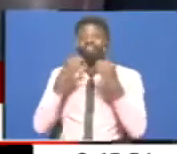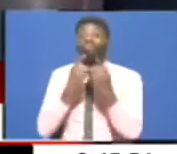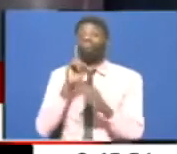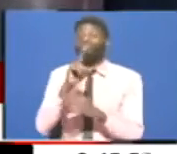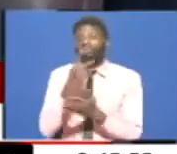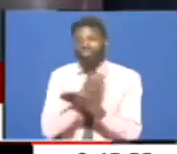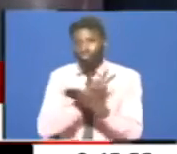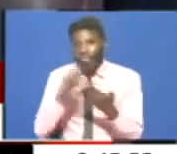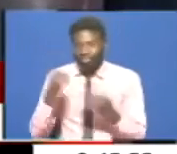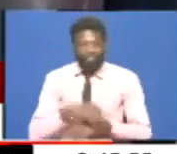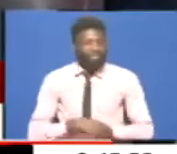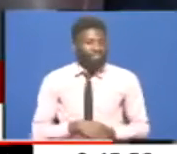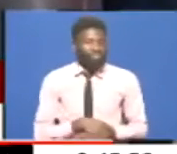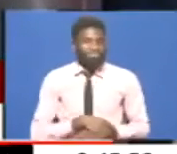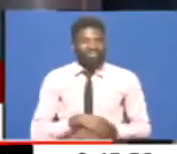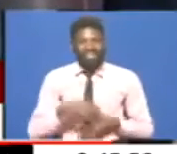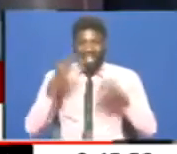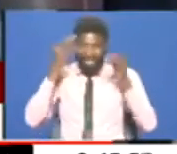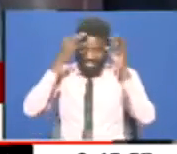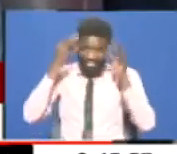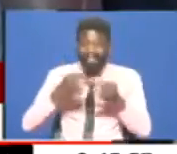been reached to ensure